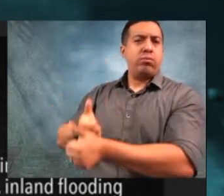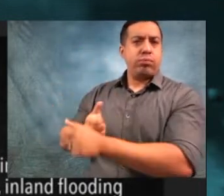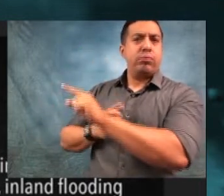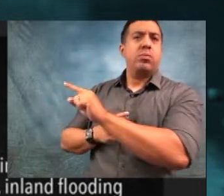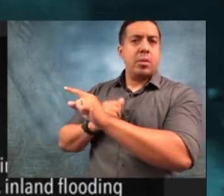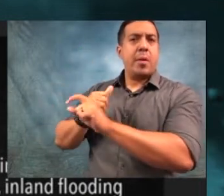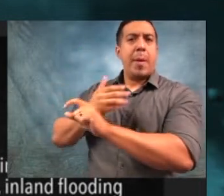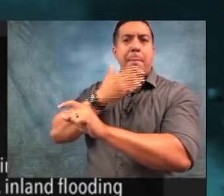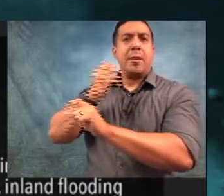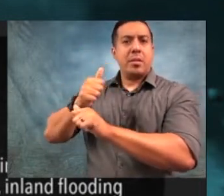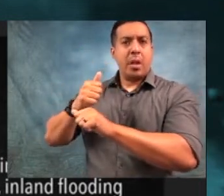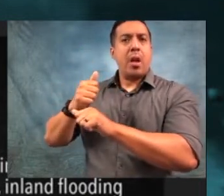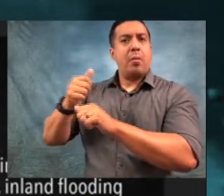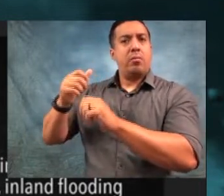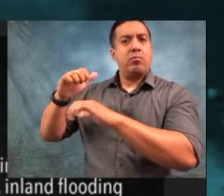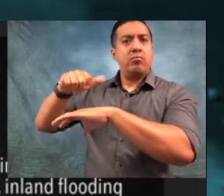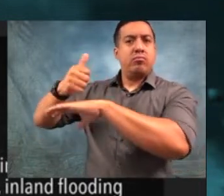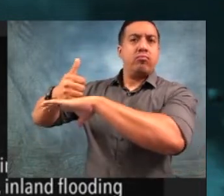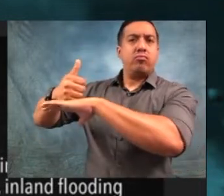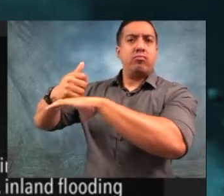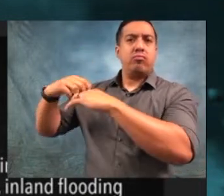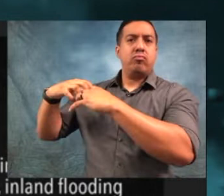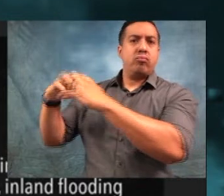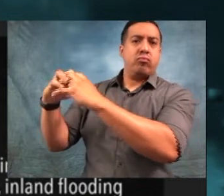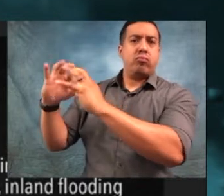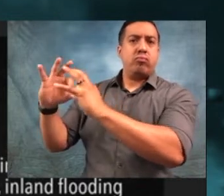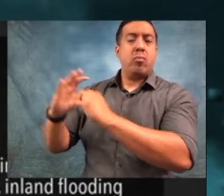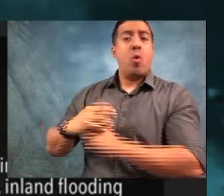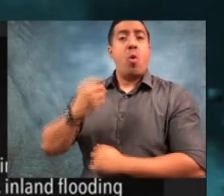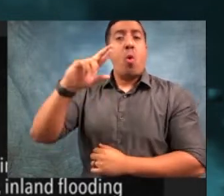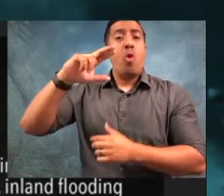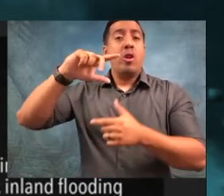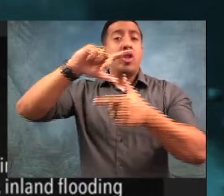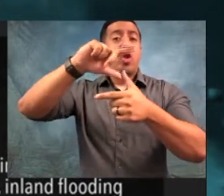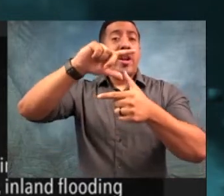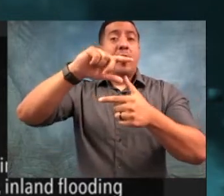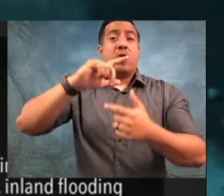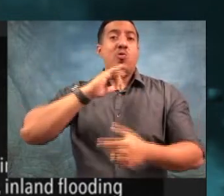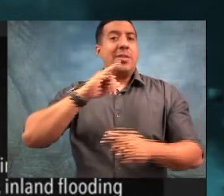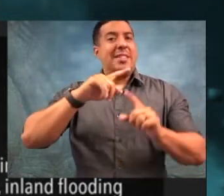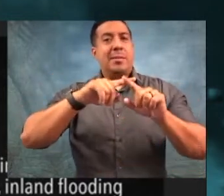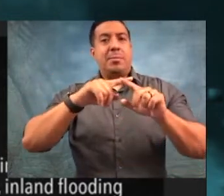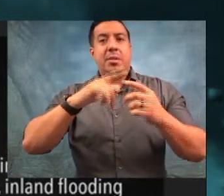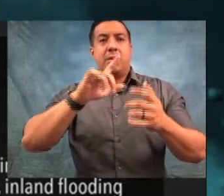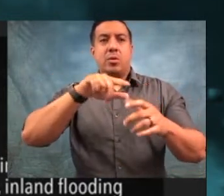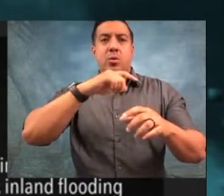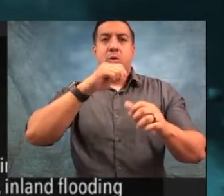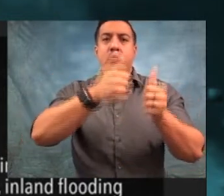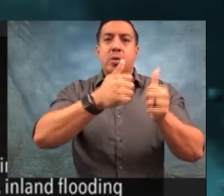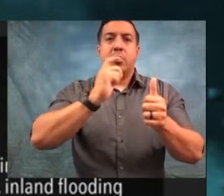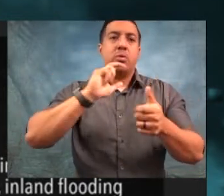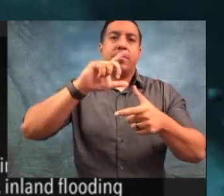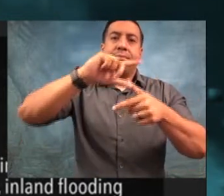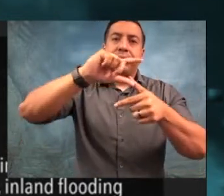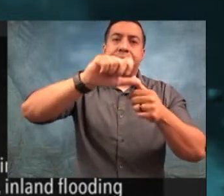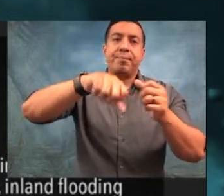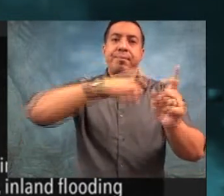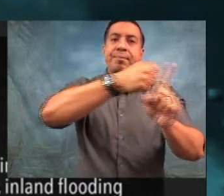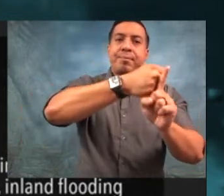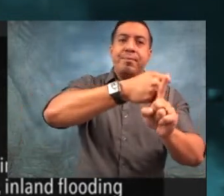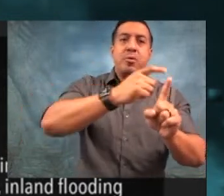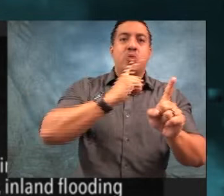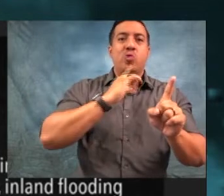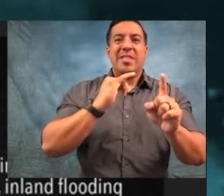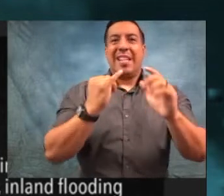Tornadoes, often you can't plan on tornadoes. They tend to be very localized, and the damage is more isolated.